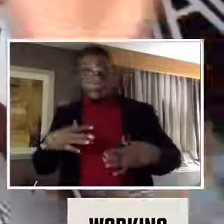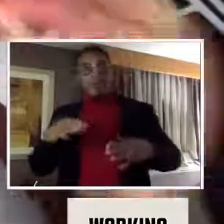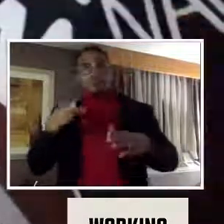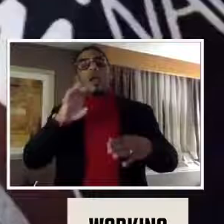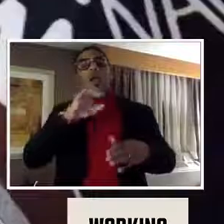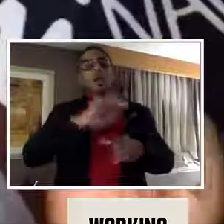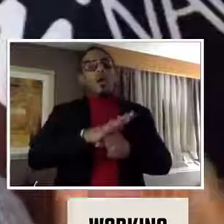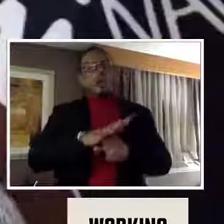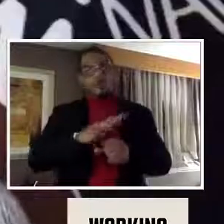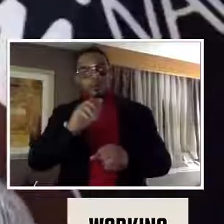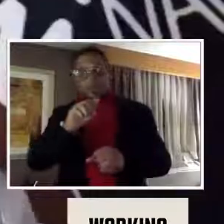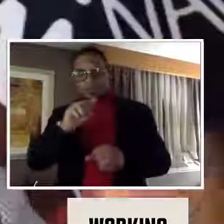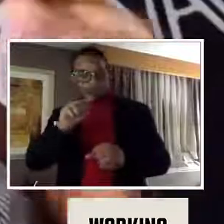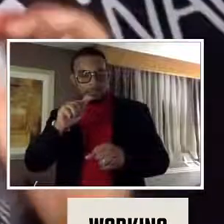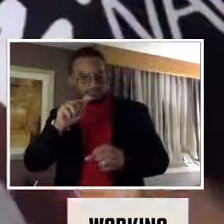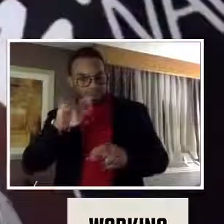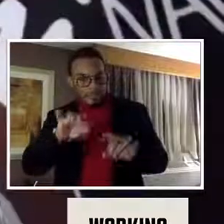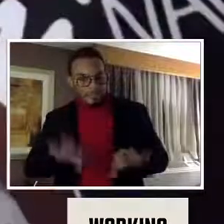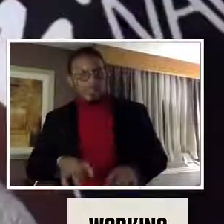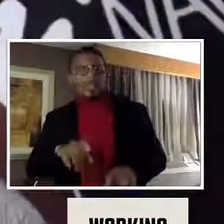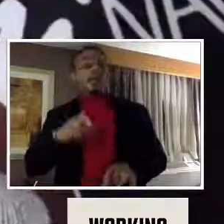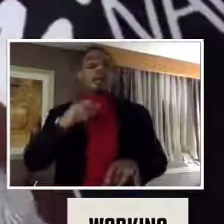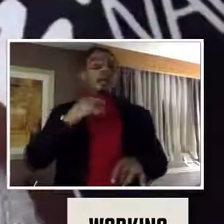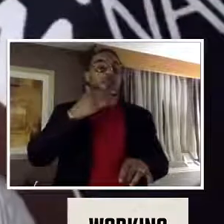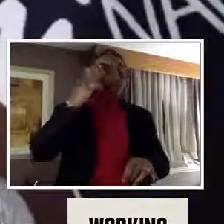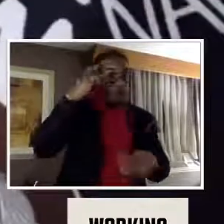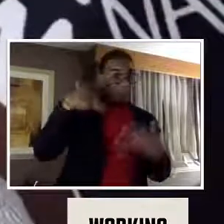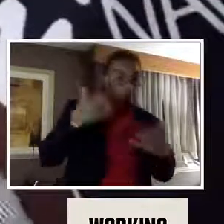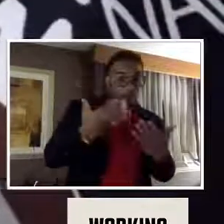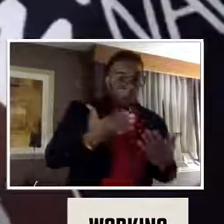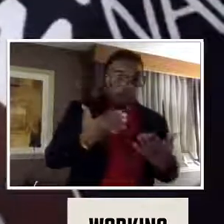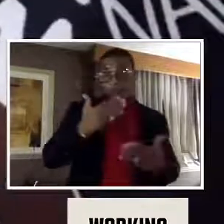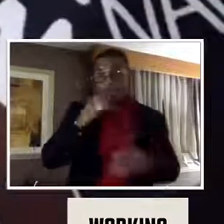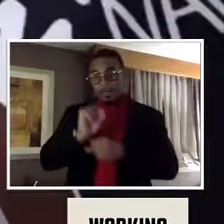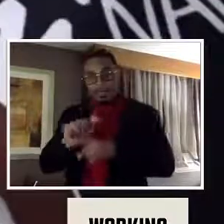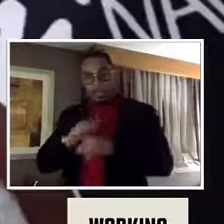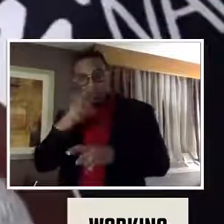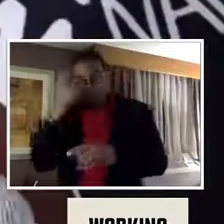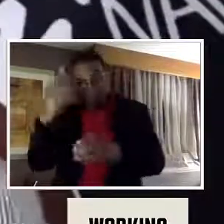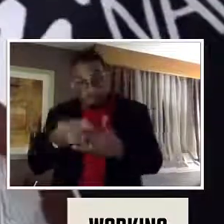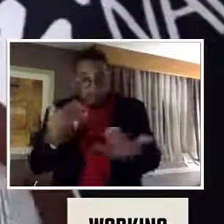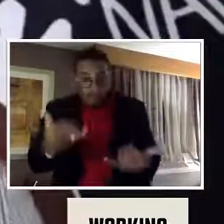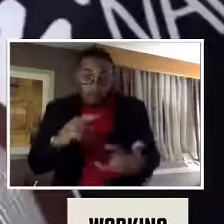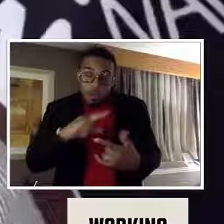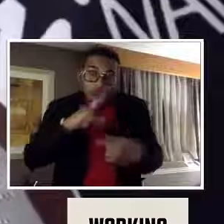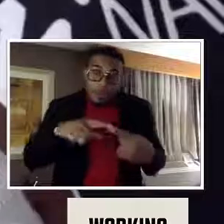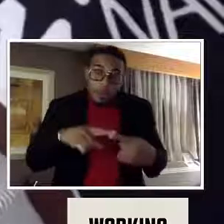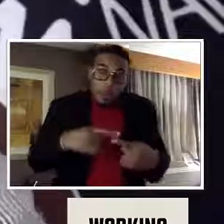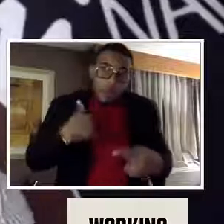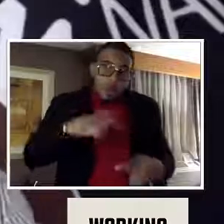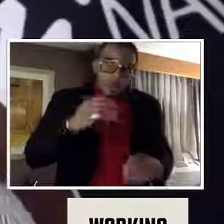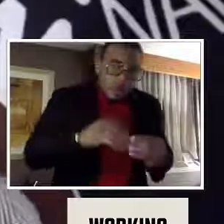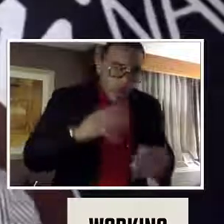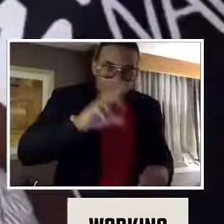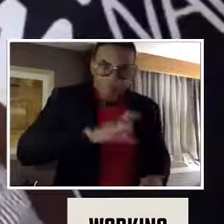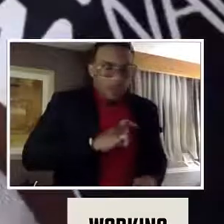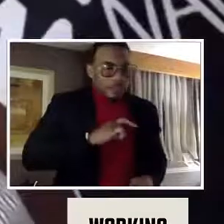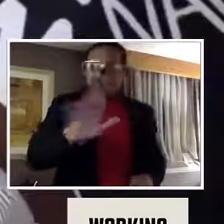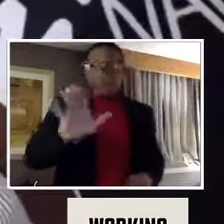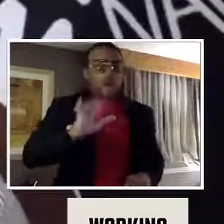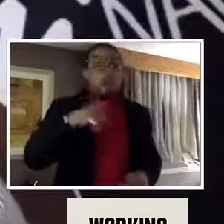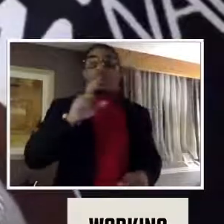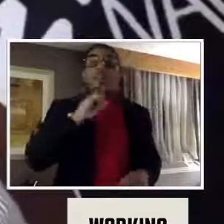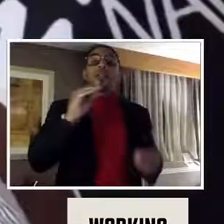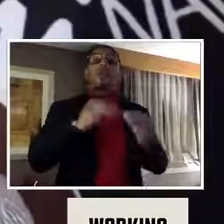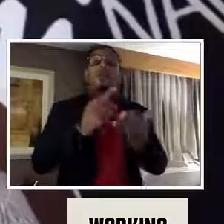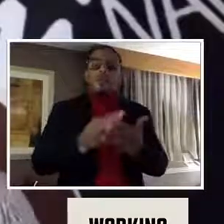testing. We need money for mental health services and better job training. That's what we need money for now. So when you talk about that we need more police, no, what we need is